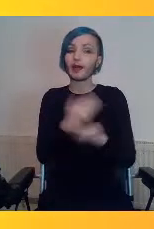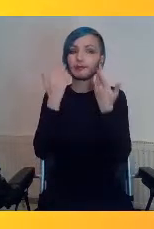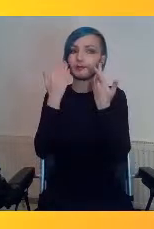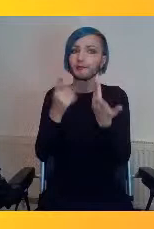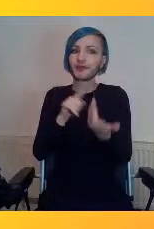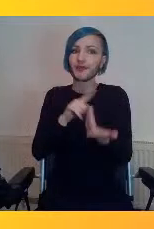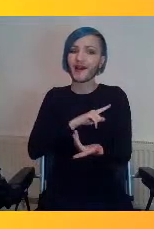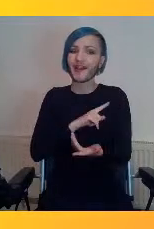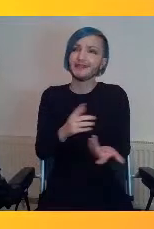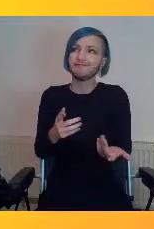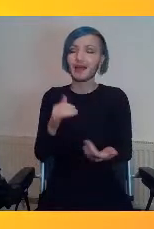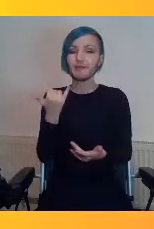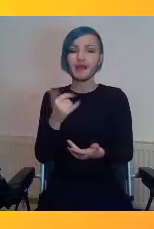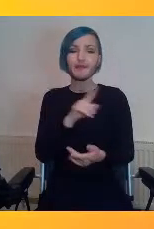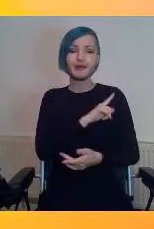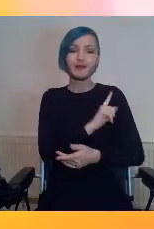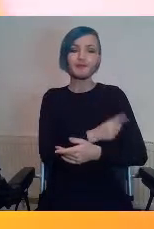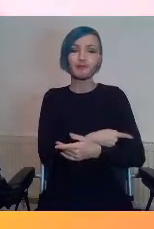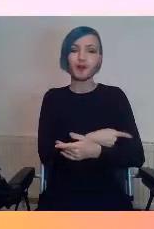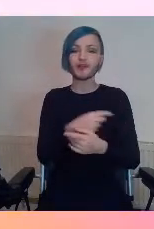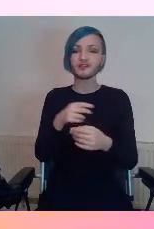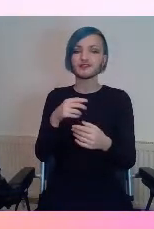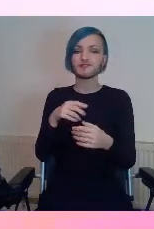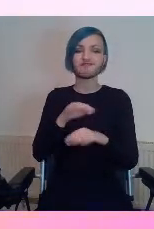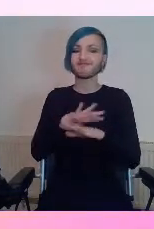intolerant country.